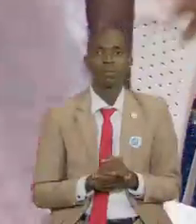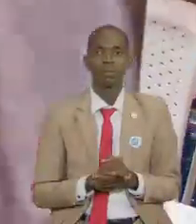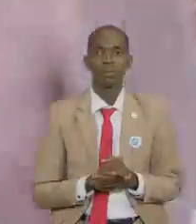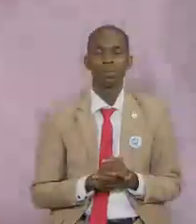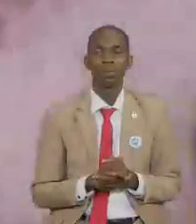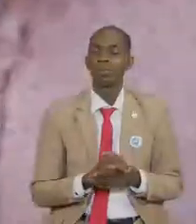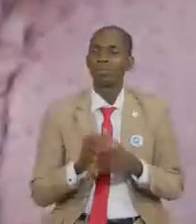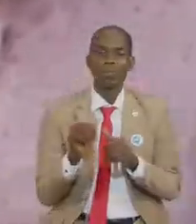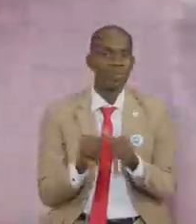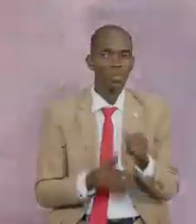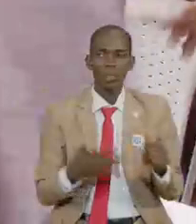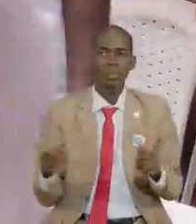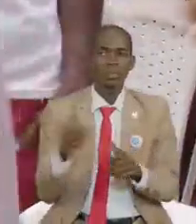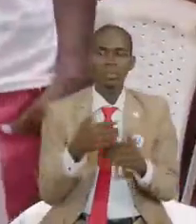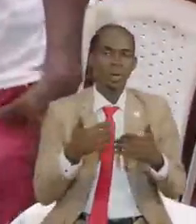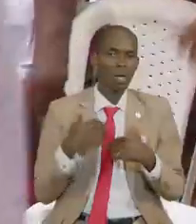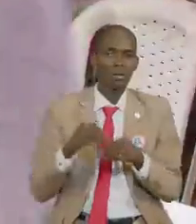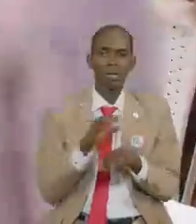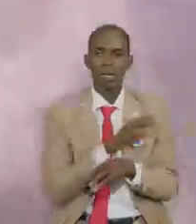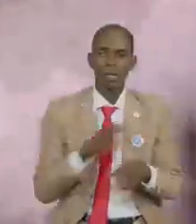Everything you have in Christ, you take along with you.